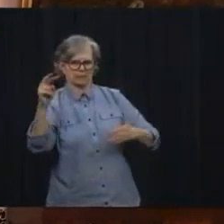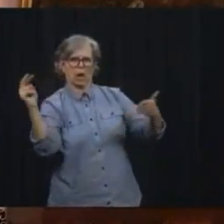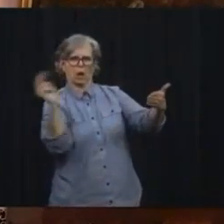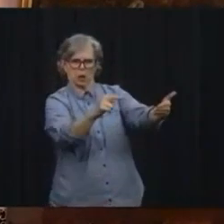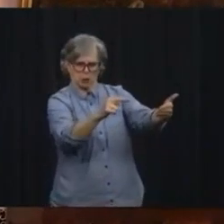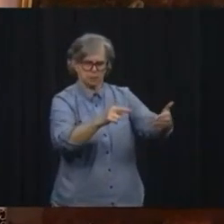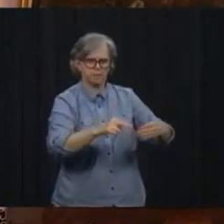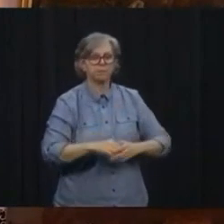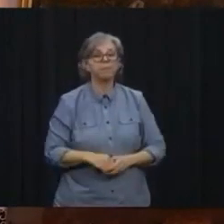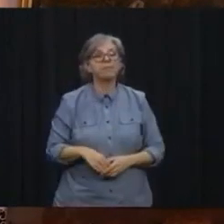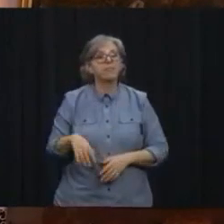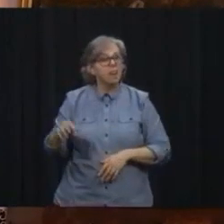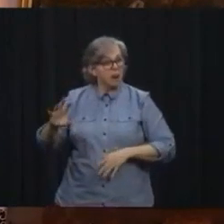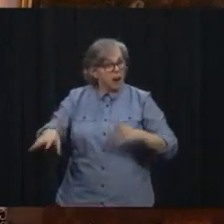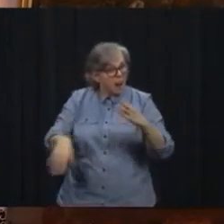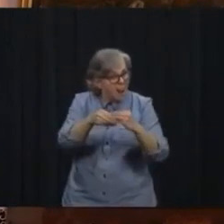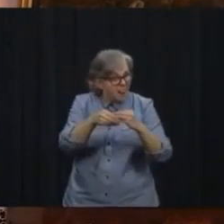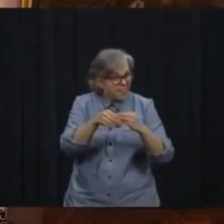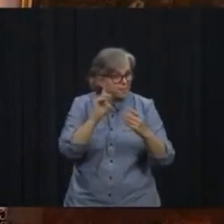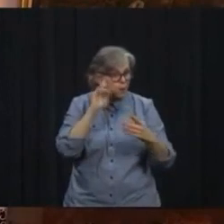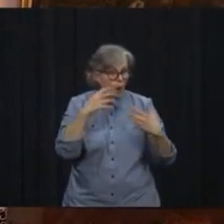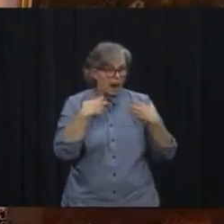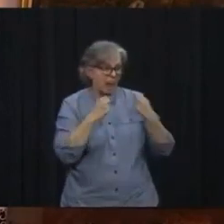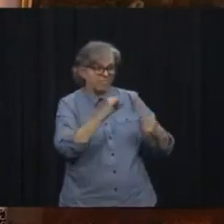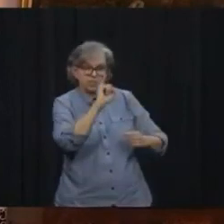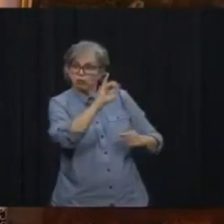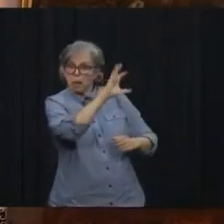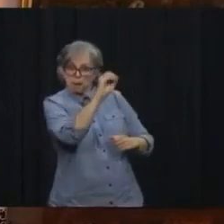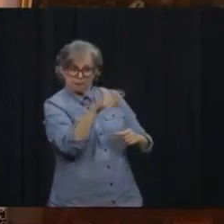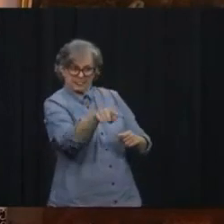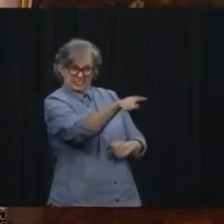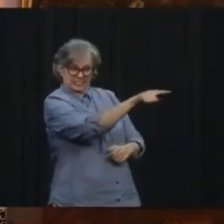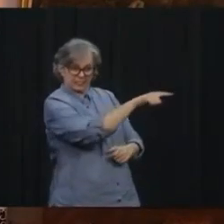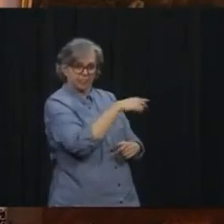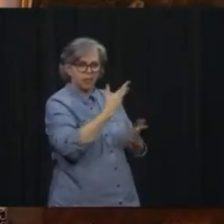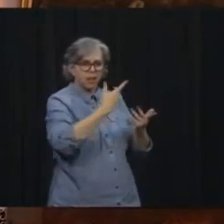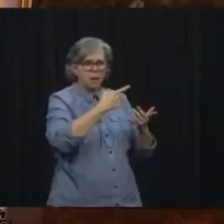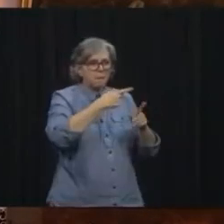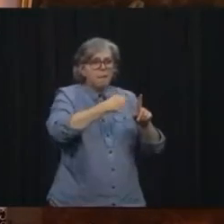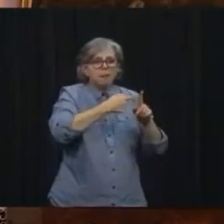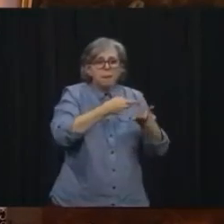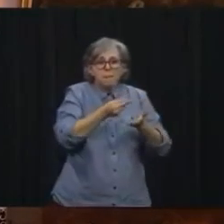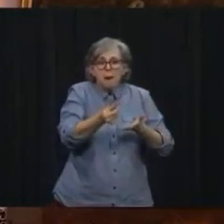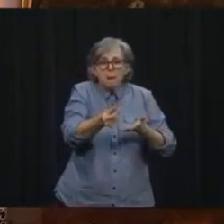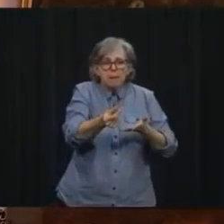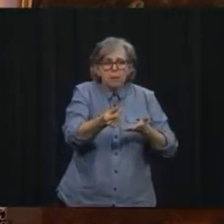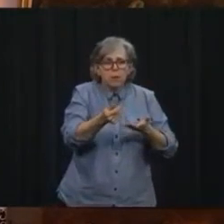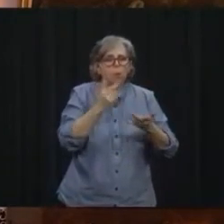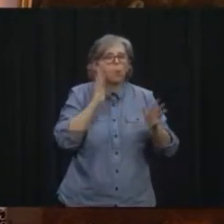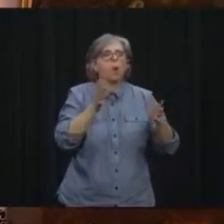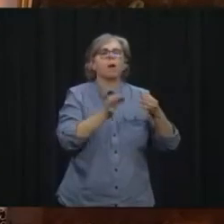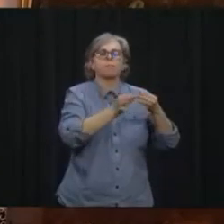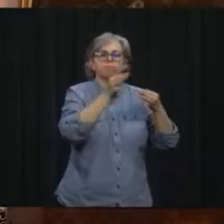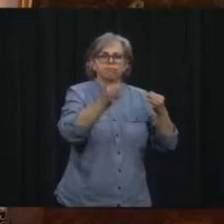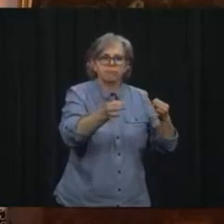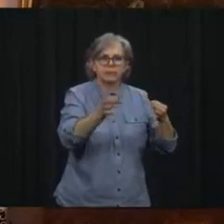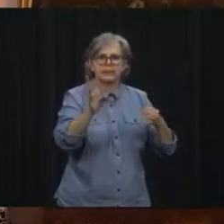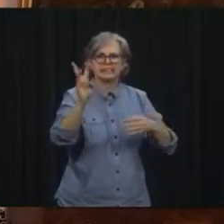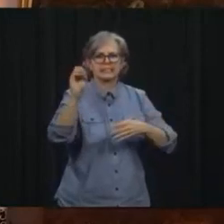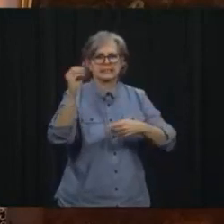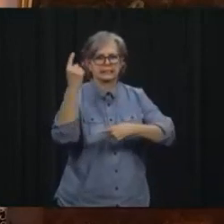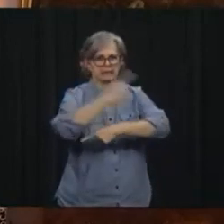loads containing supplies that we are referring to in terms of the critical supply chain, those